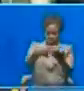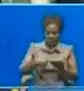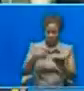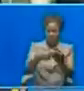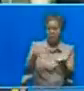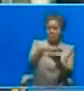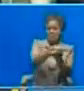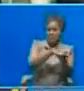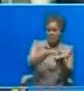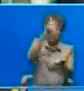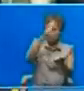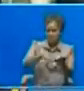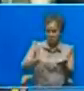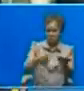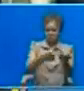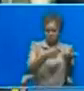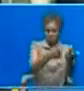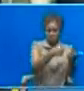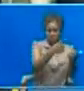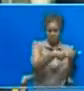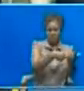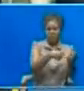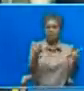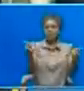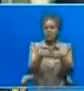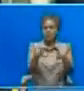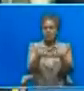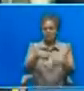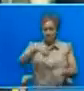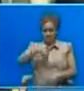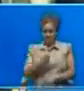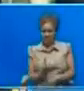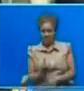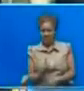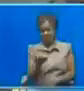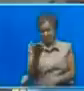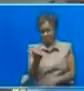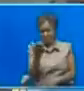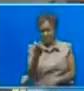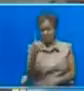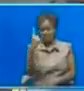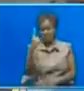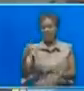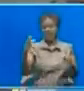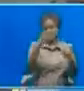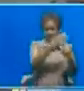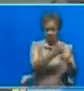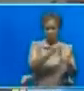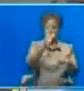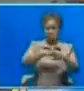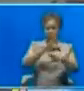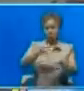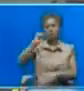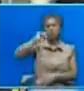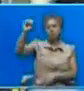on the basis of merits and demerits. And I think to me that is one contribution in terms of political